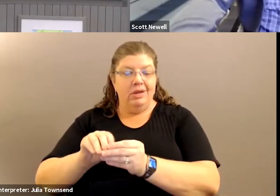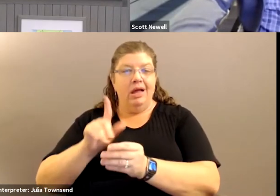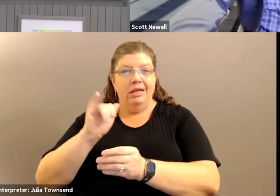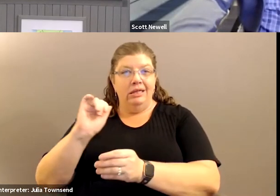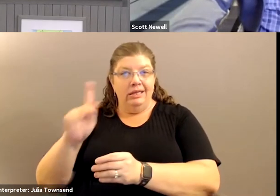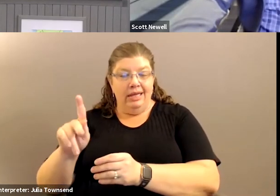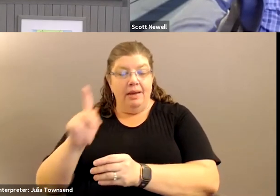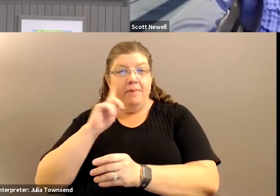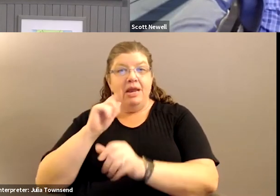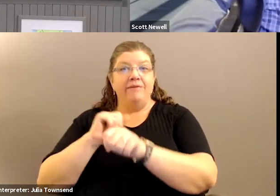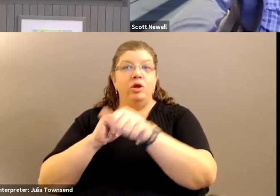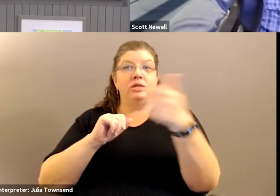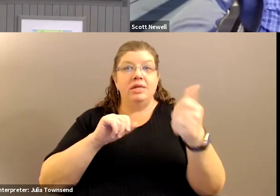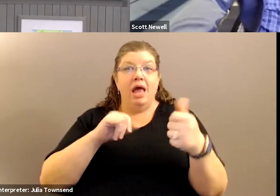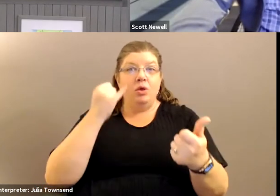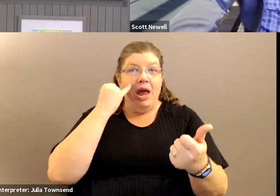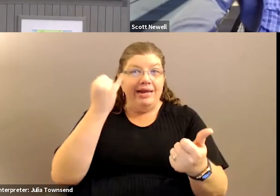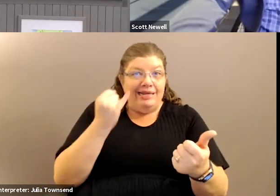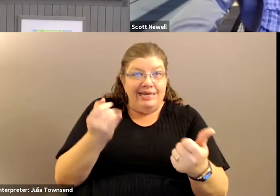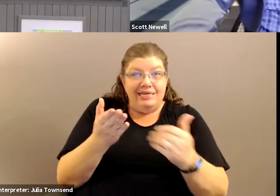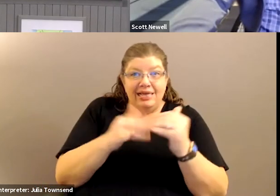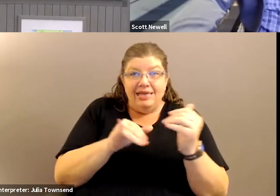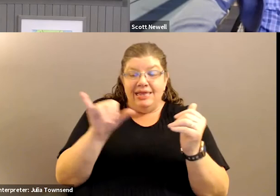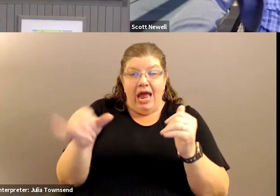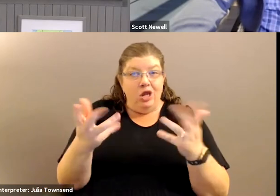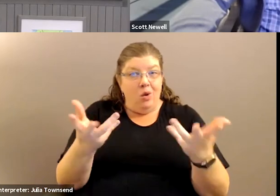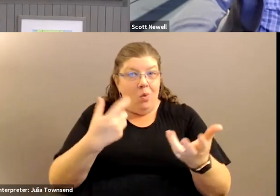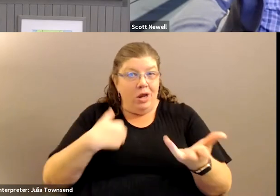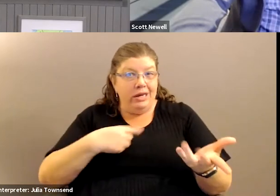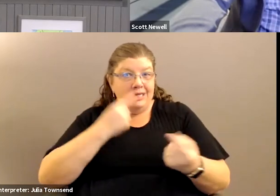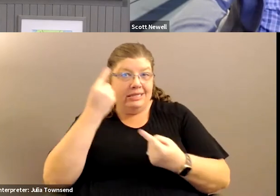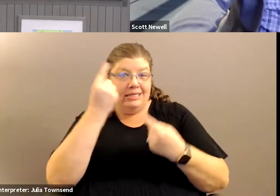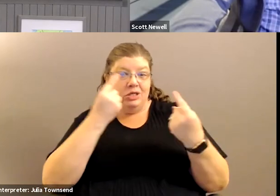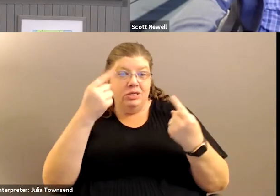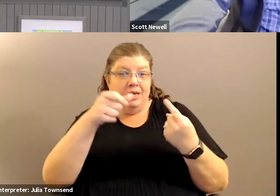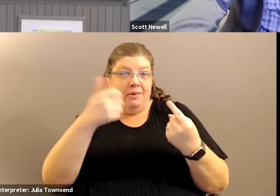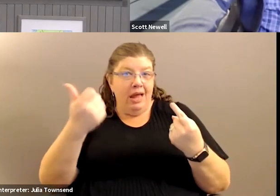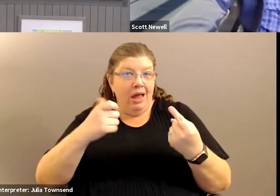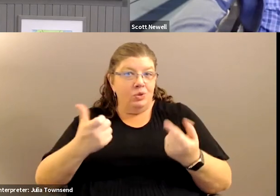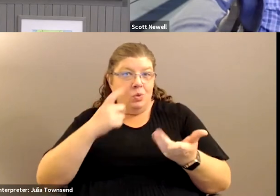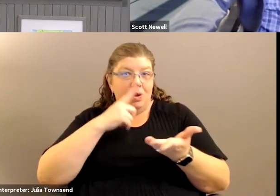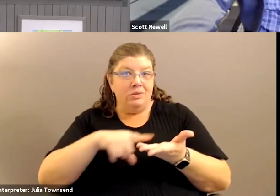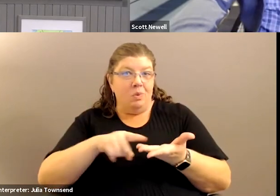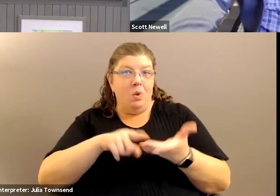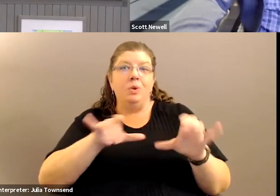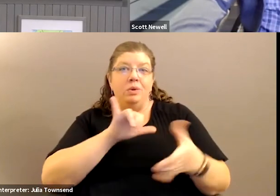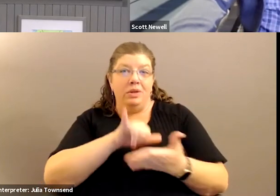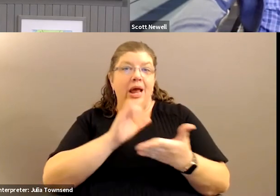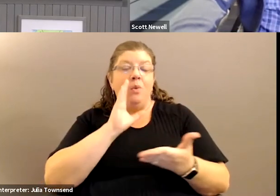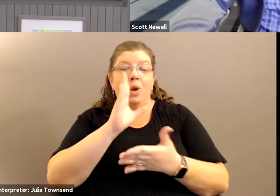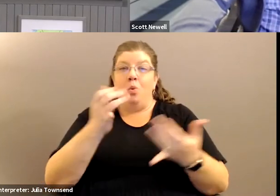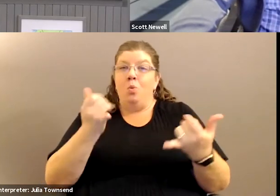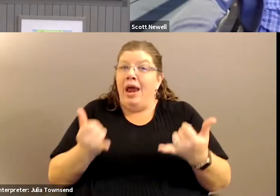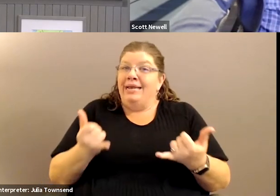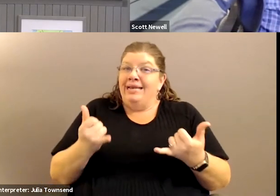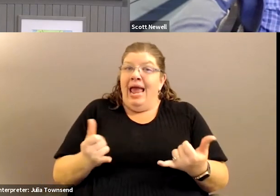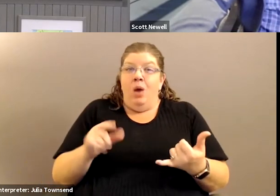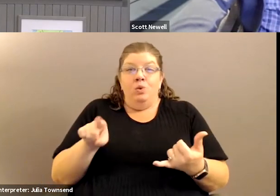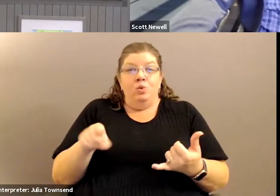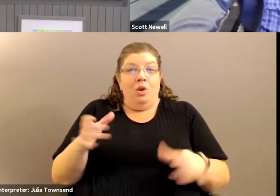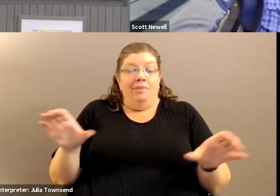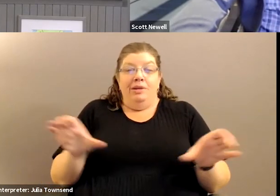ideas of beyond the webinars at this time that you would like us to explore we can also do that but at this time it's only been